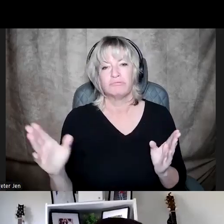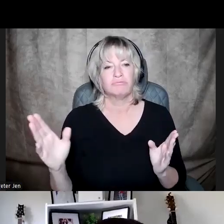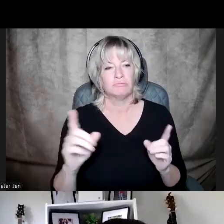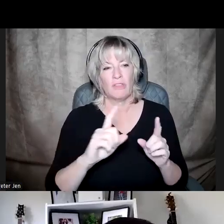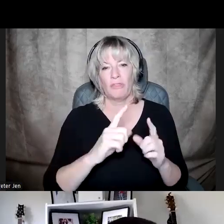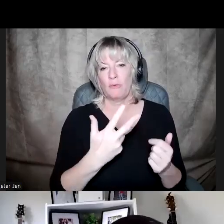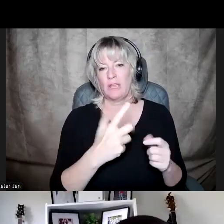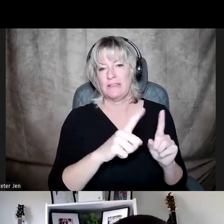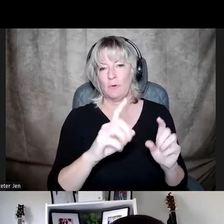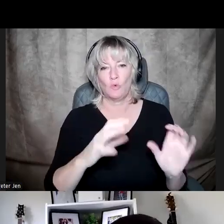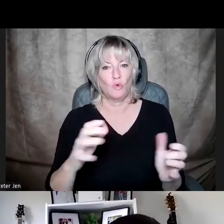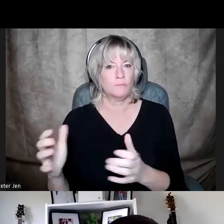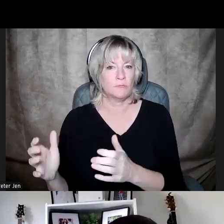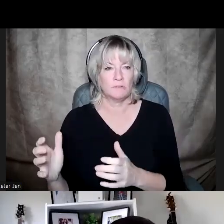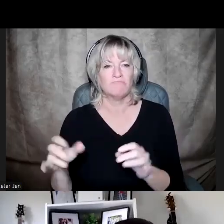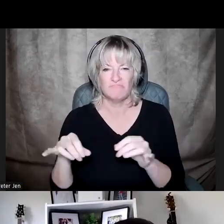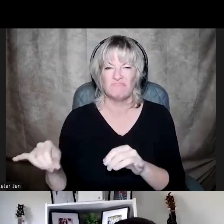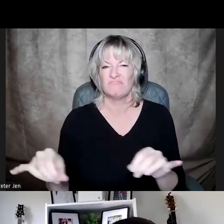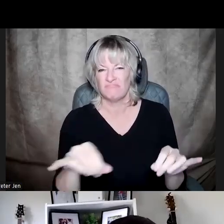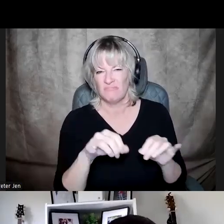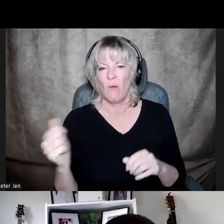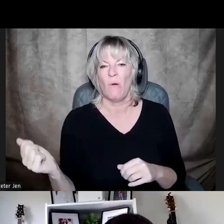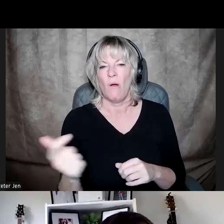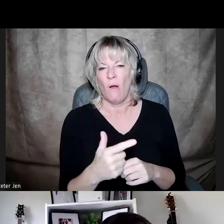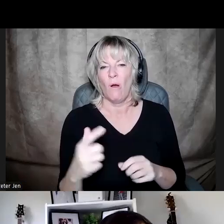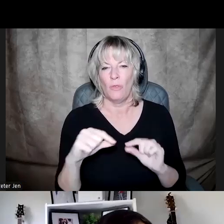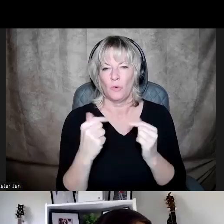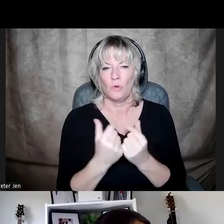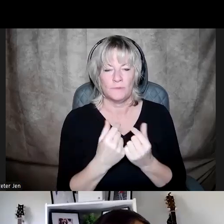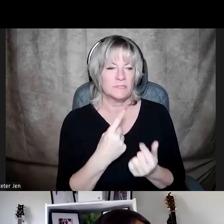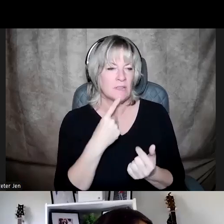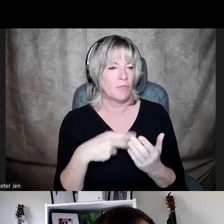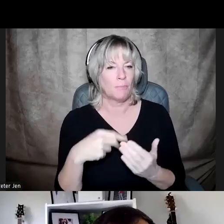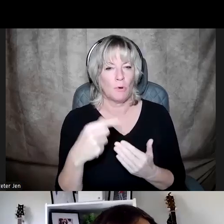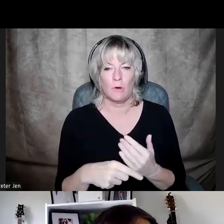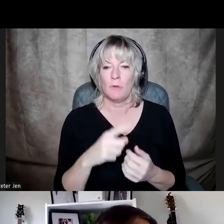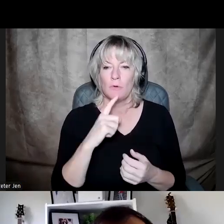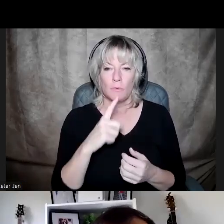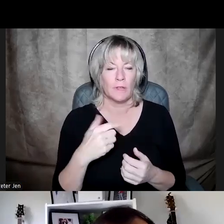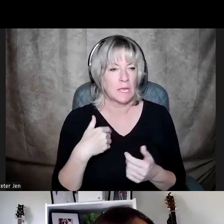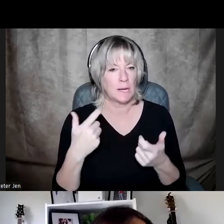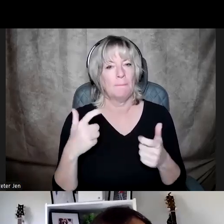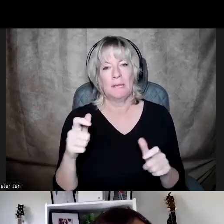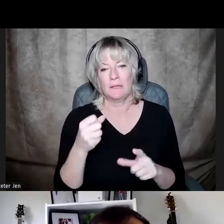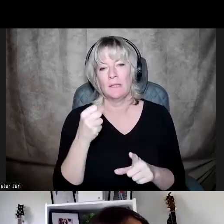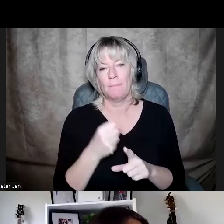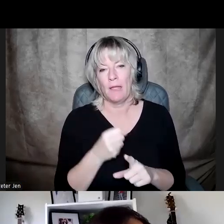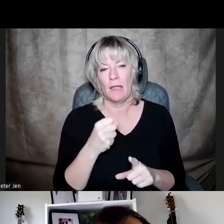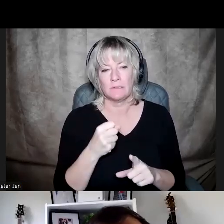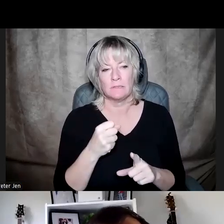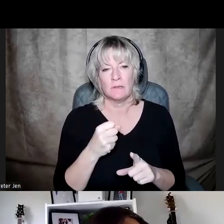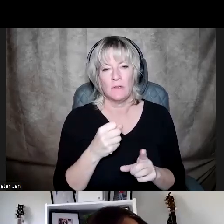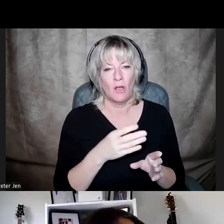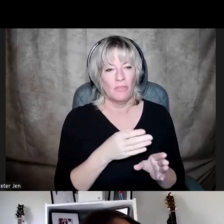groups, pretty much universally, all of the participant groups sort of reported that programs were really having a substantial impact in the areas